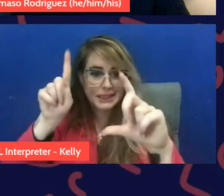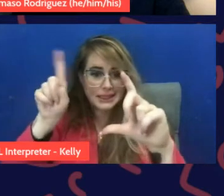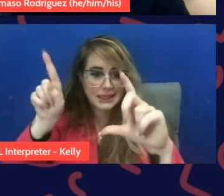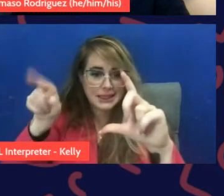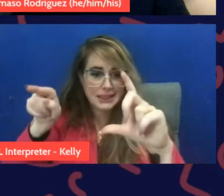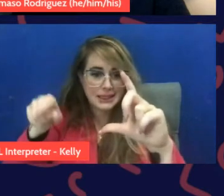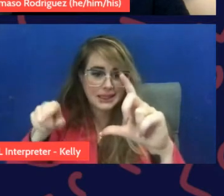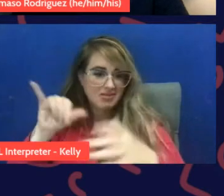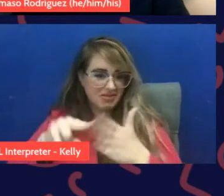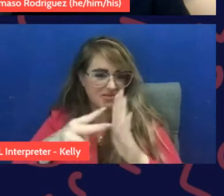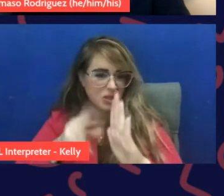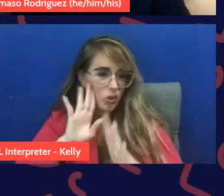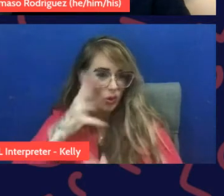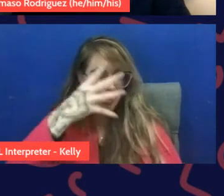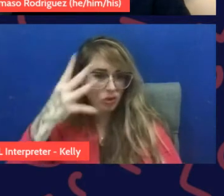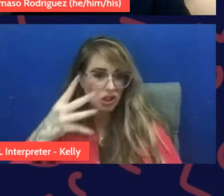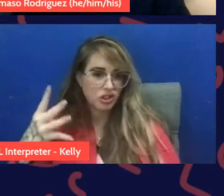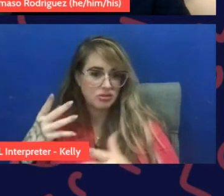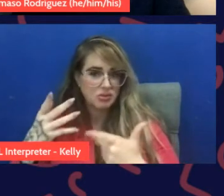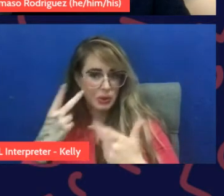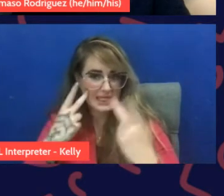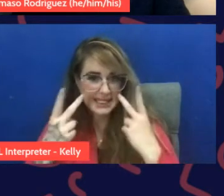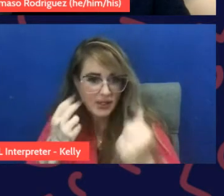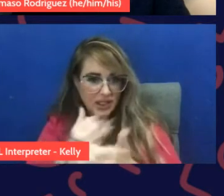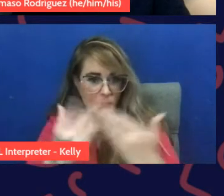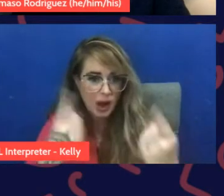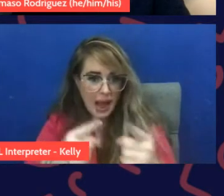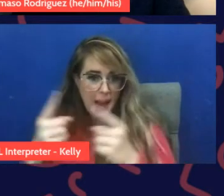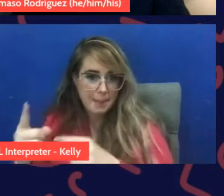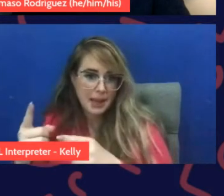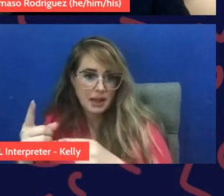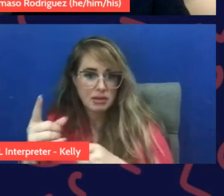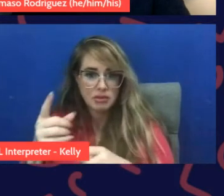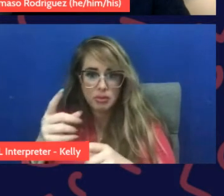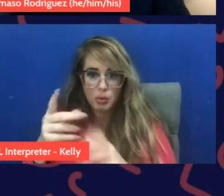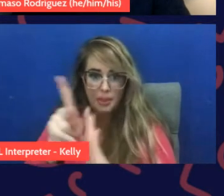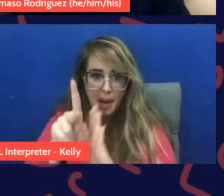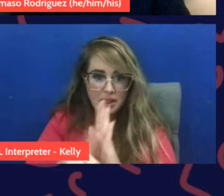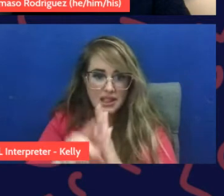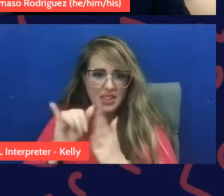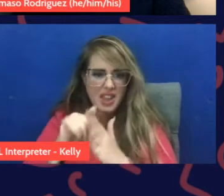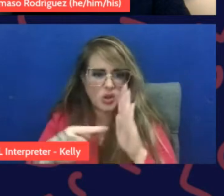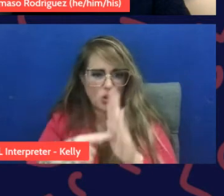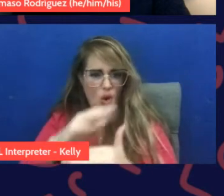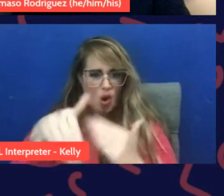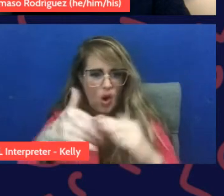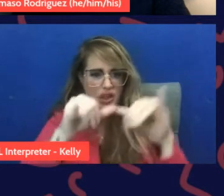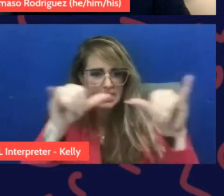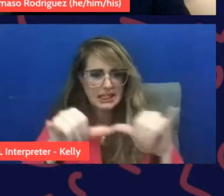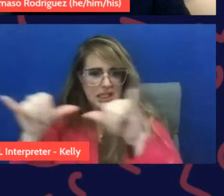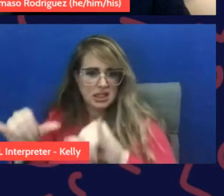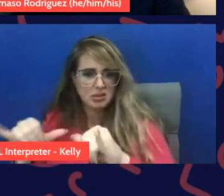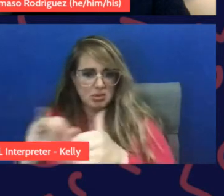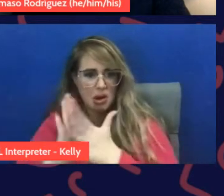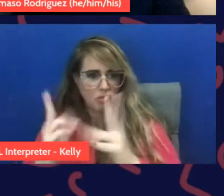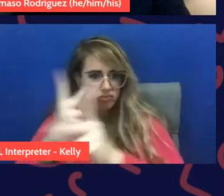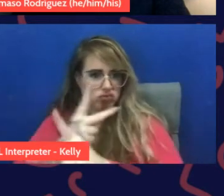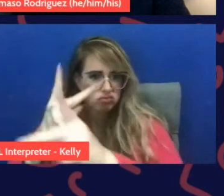right? Like everything we saw during the Trump administration was a magnification of all of the systems that were already in place.